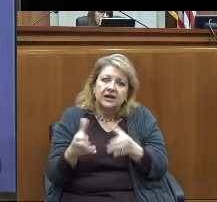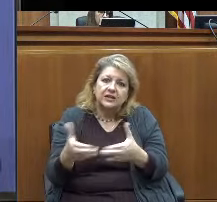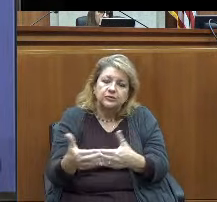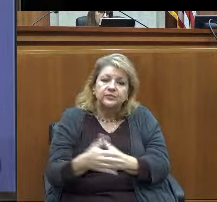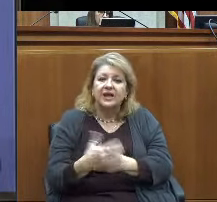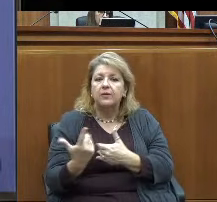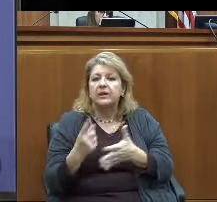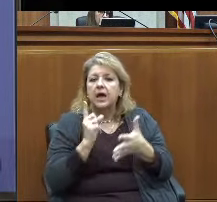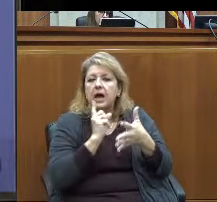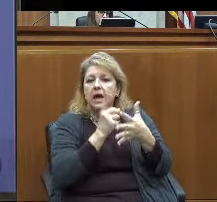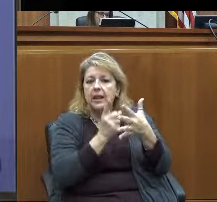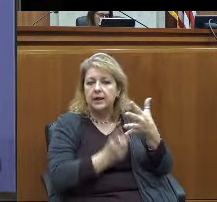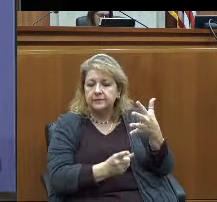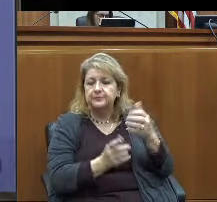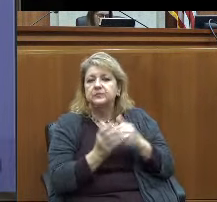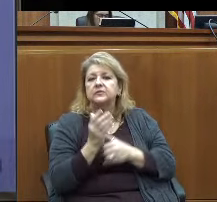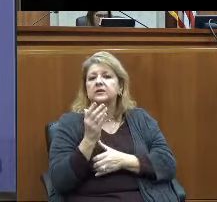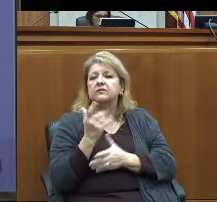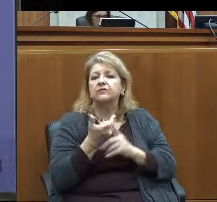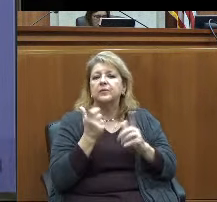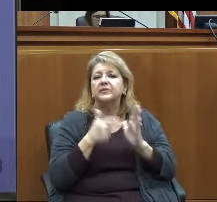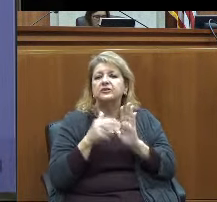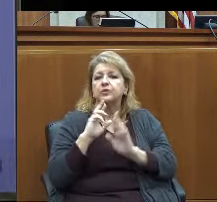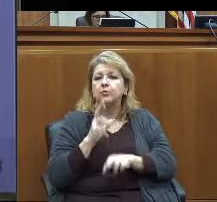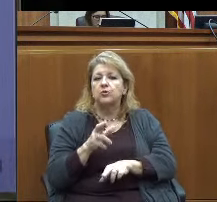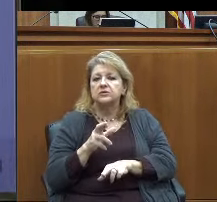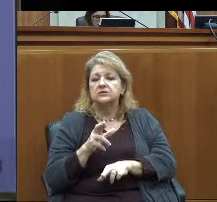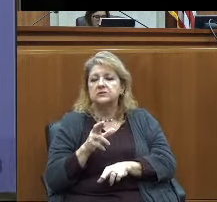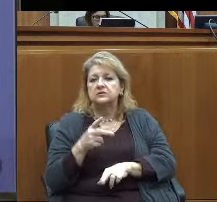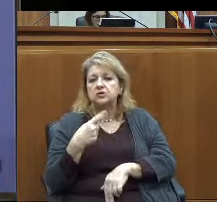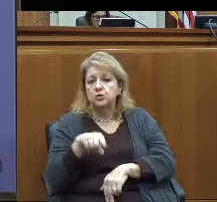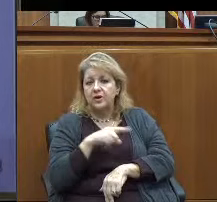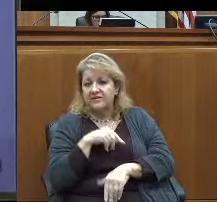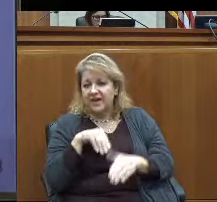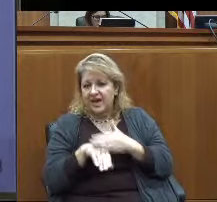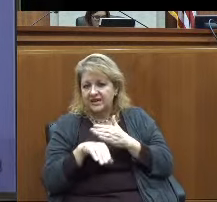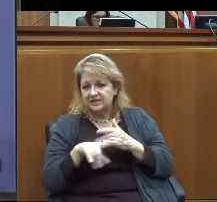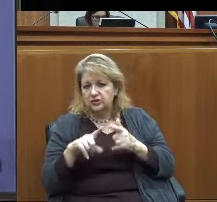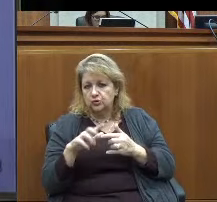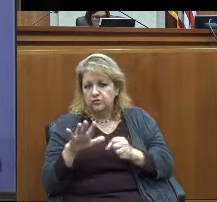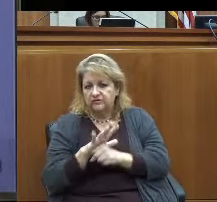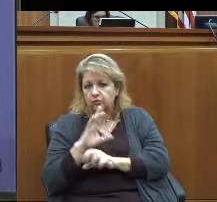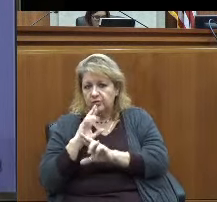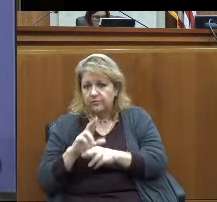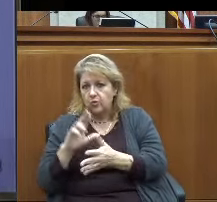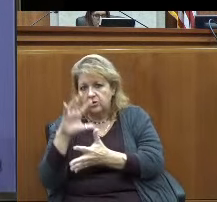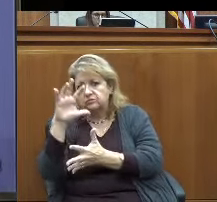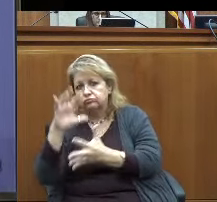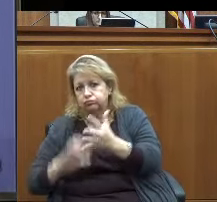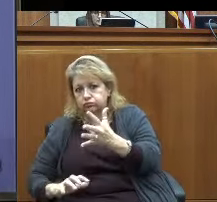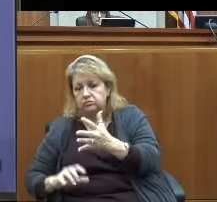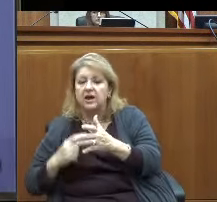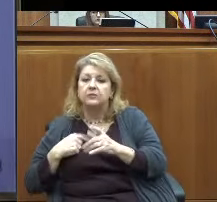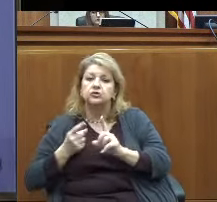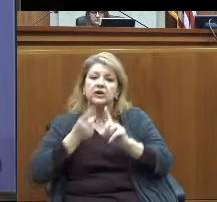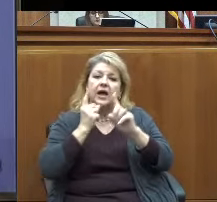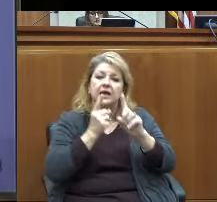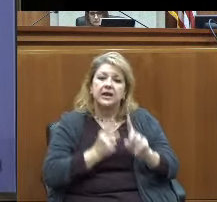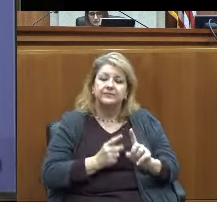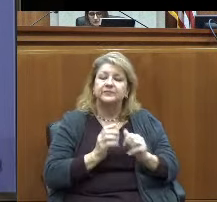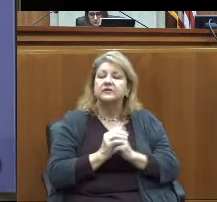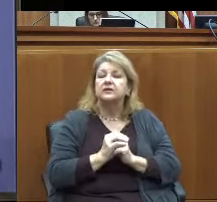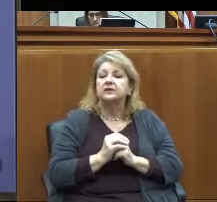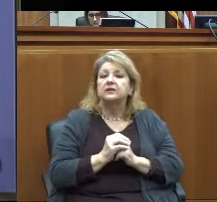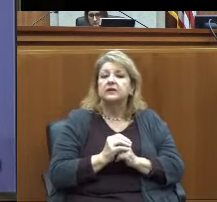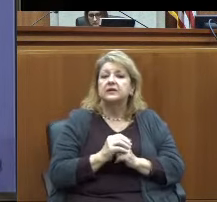of the items from the report, but you all have access to the full report. So the first thing is the